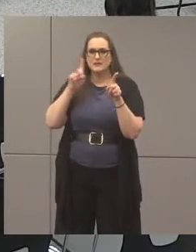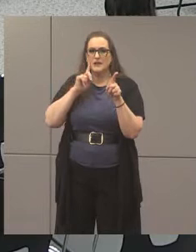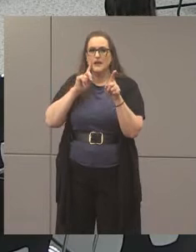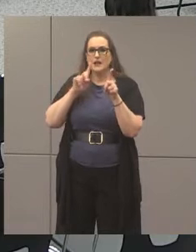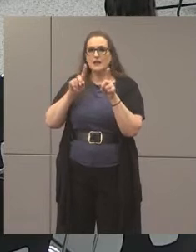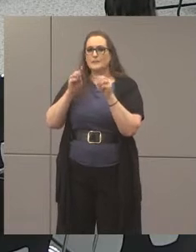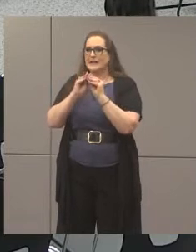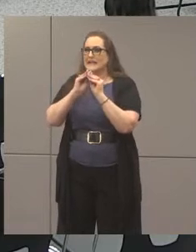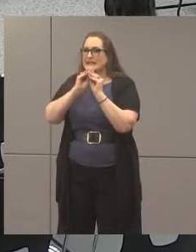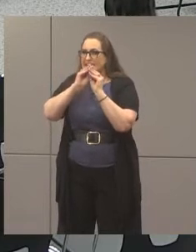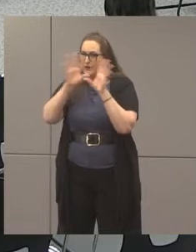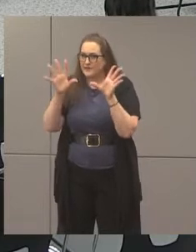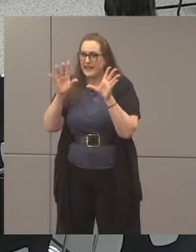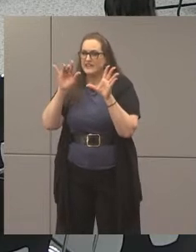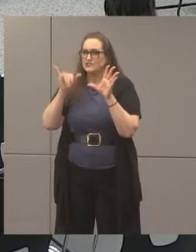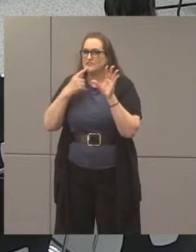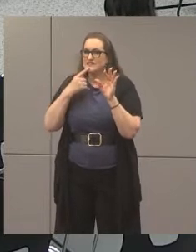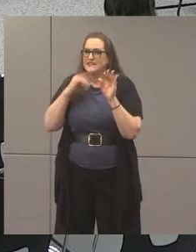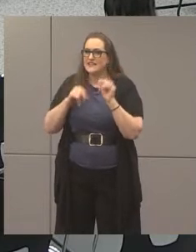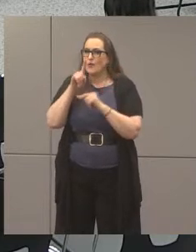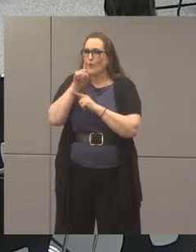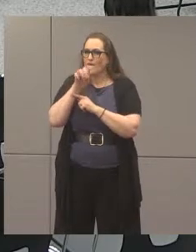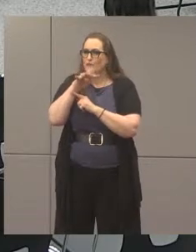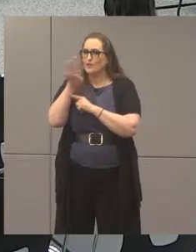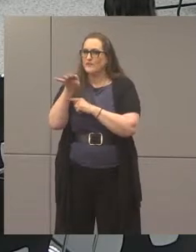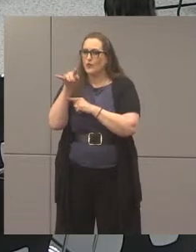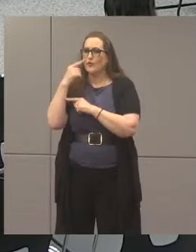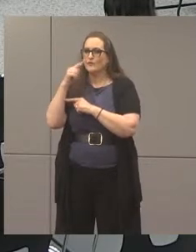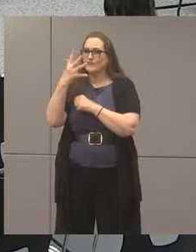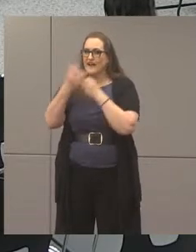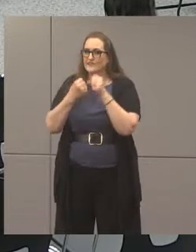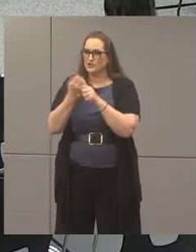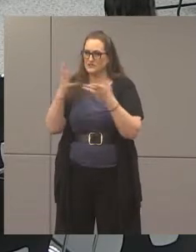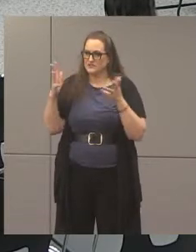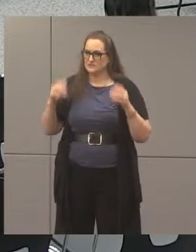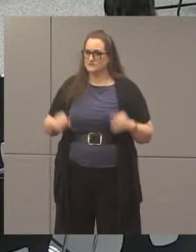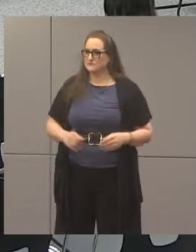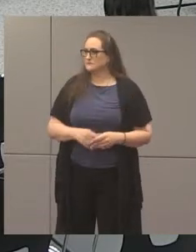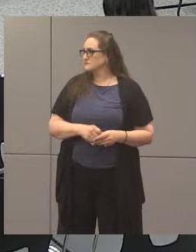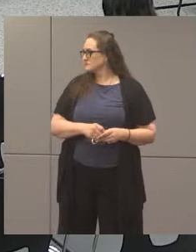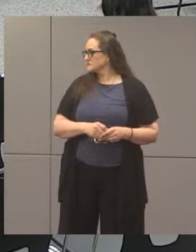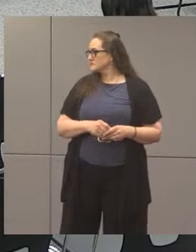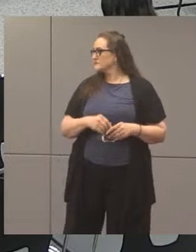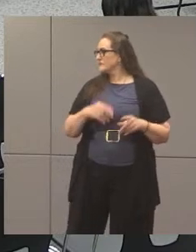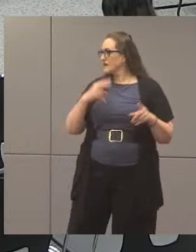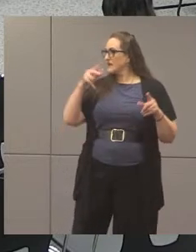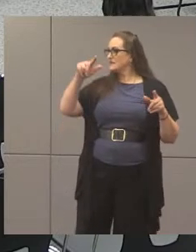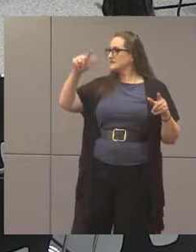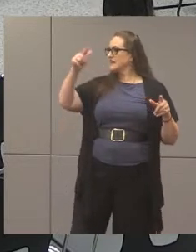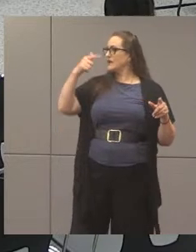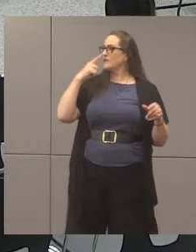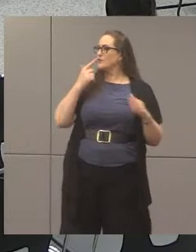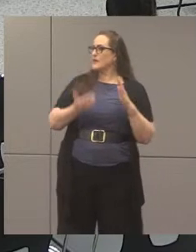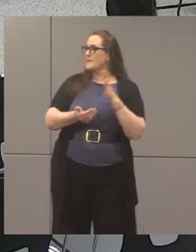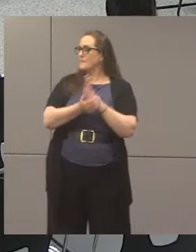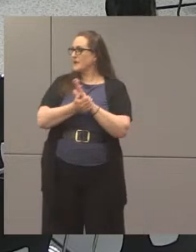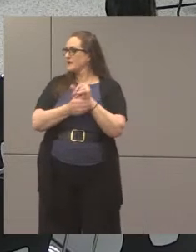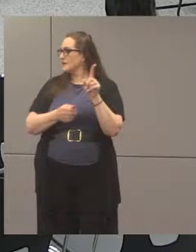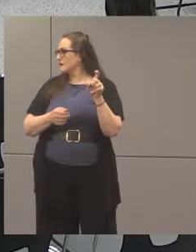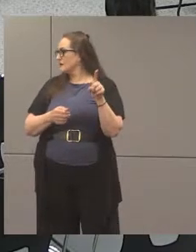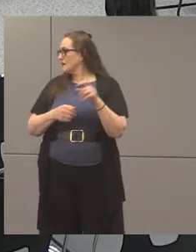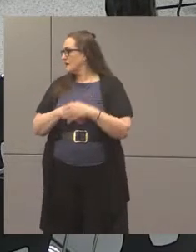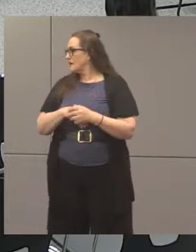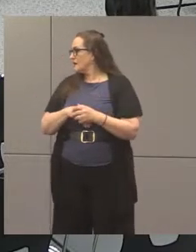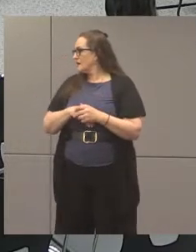with the clarification of it being the 144 over a period of 5 years. And is there a second for the amendment? Well, you got to